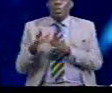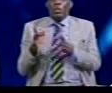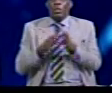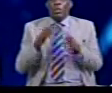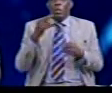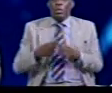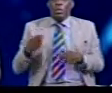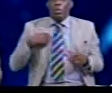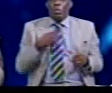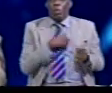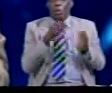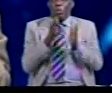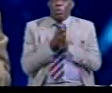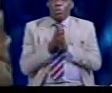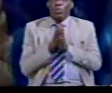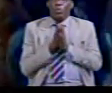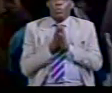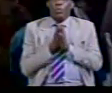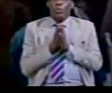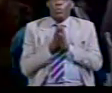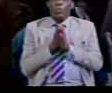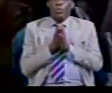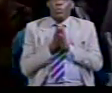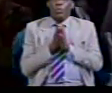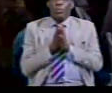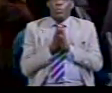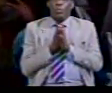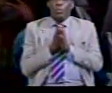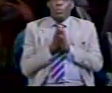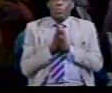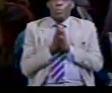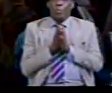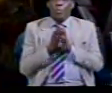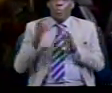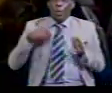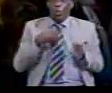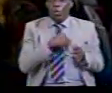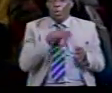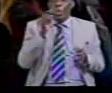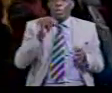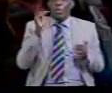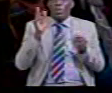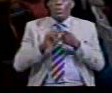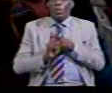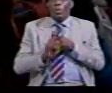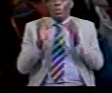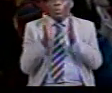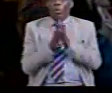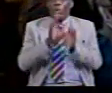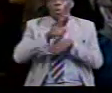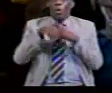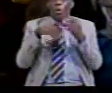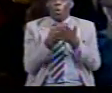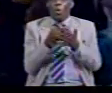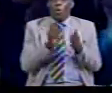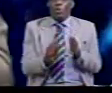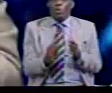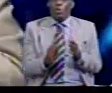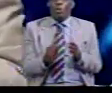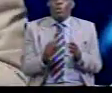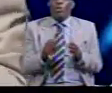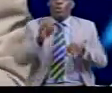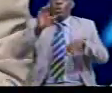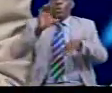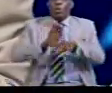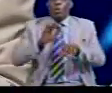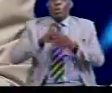On va prier pour toutes les différentes assemblées dans le monde. We are going to pray for all the assemblies in the world. Demandons à Dieu. Pray unto the